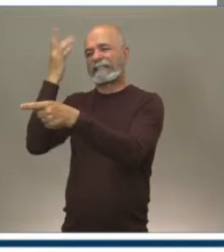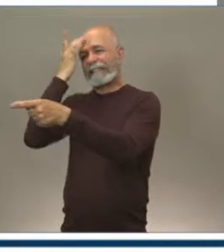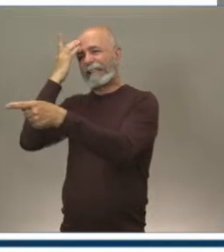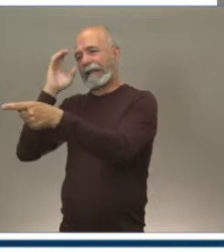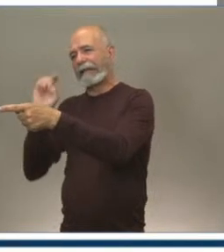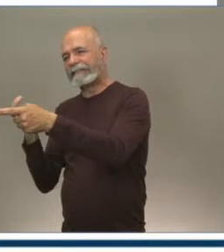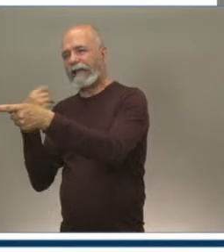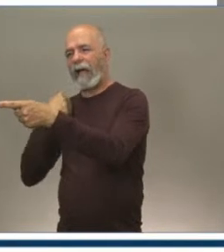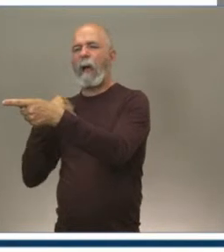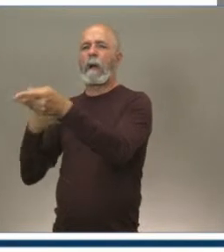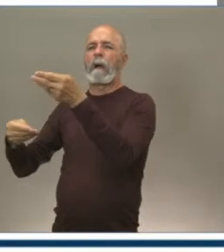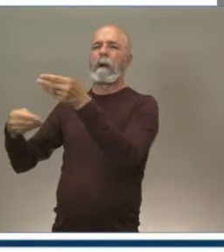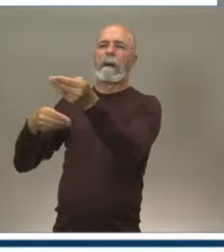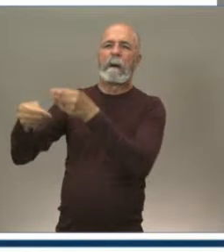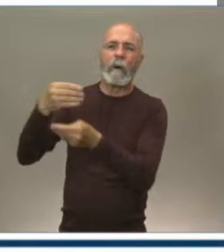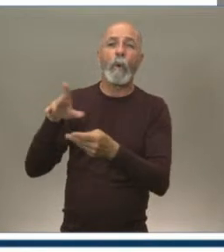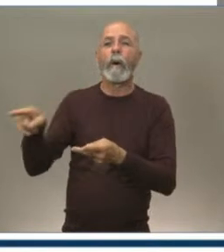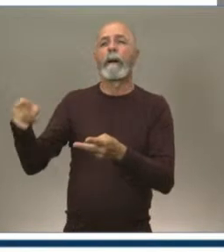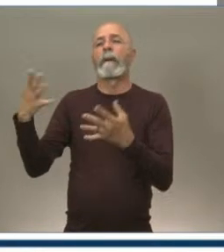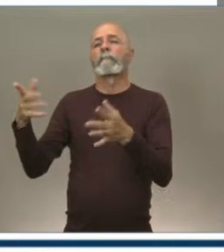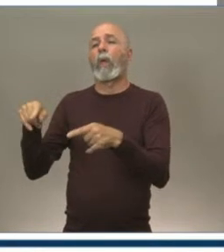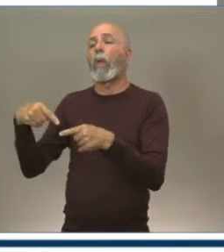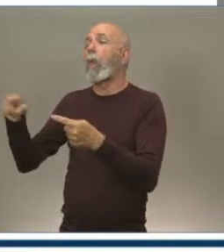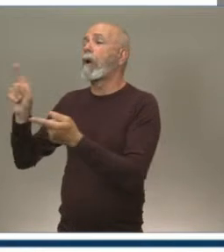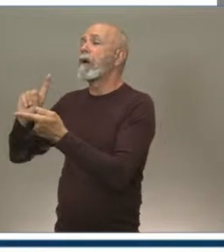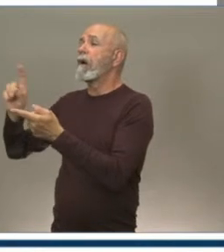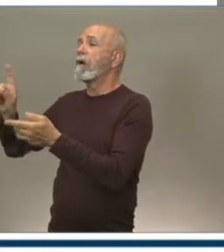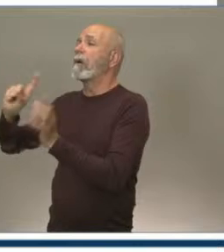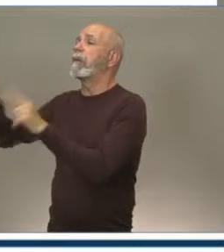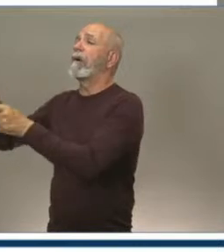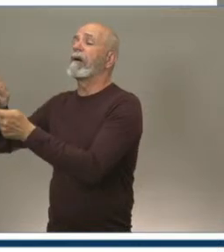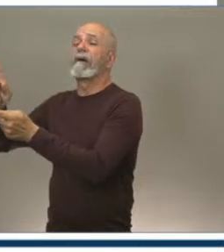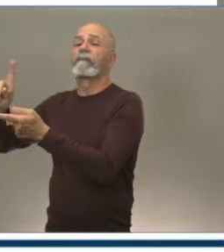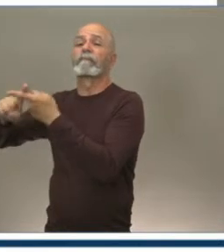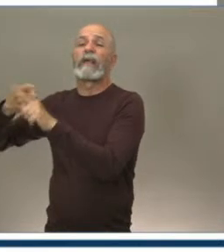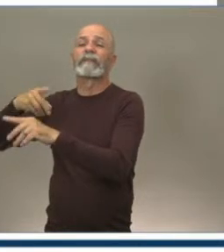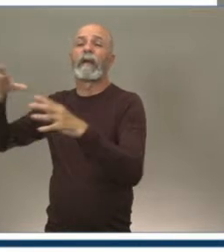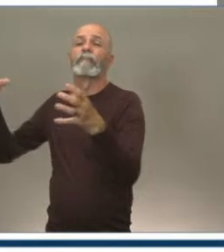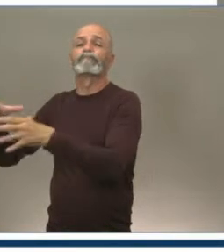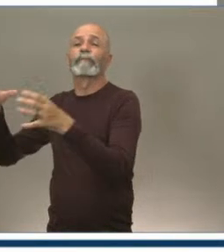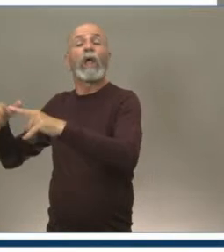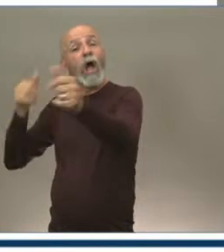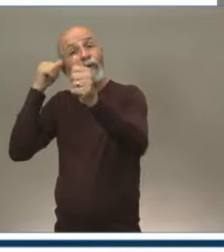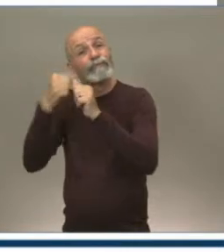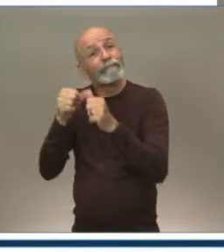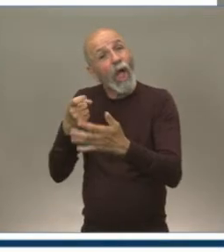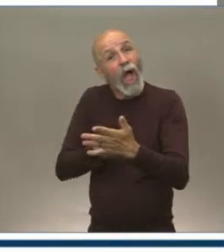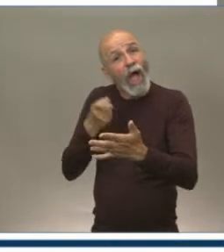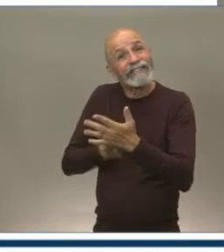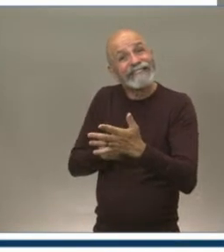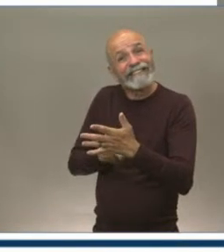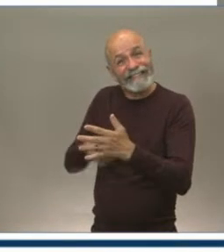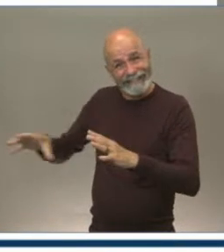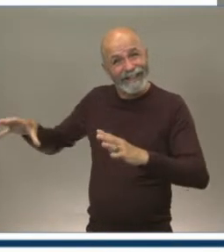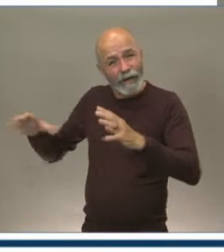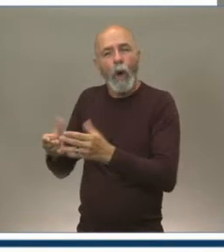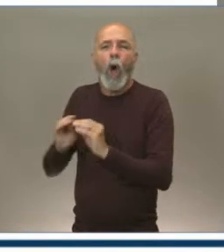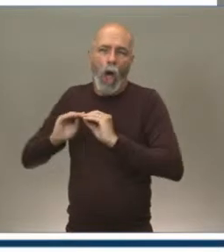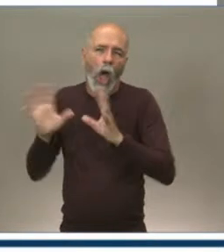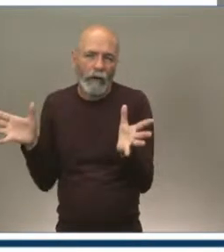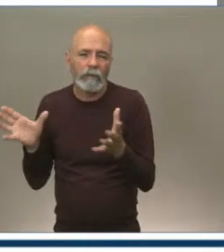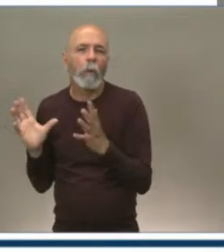back to multiple exposures several weeks ago at a hockey arena. But we're starting to see more cases that we can't make